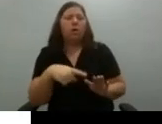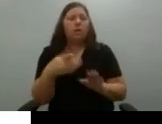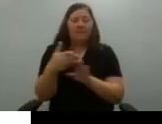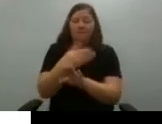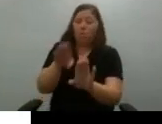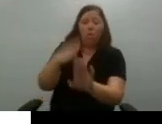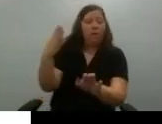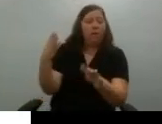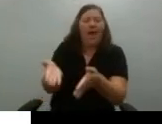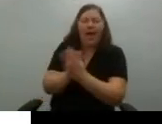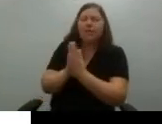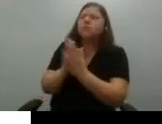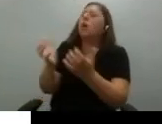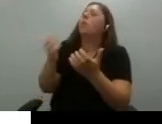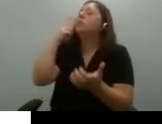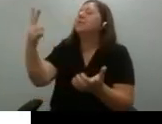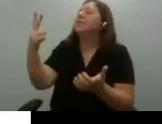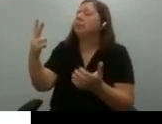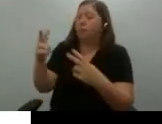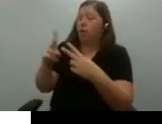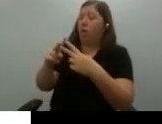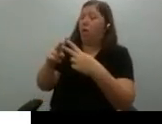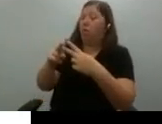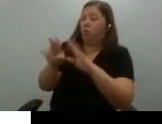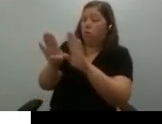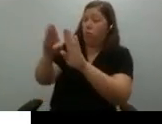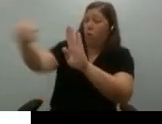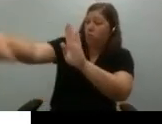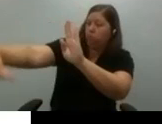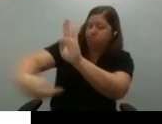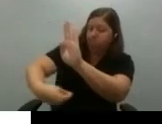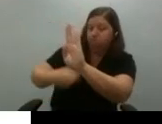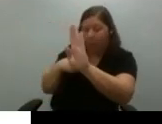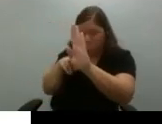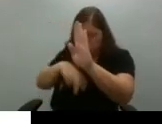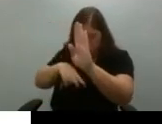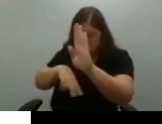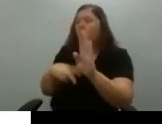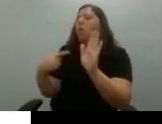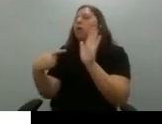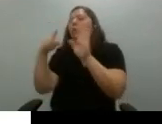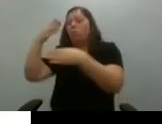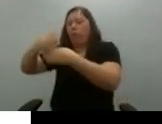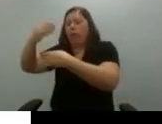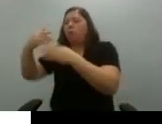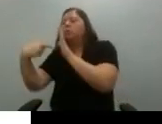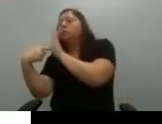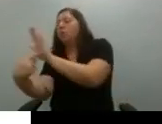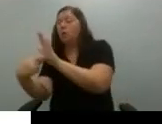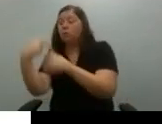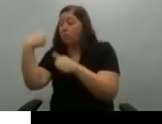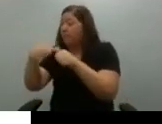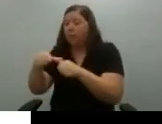in. Ask the officers to slide the warrant under the door or put it up to your window. Remember, don't open the